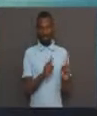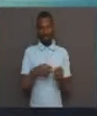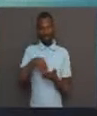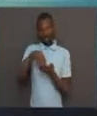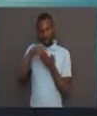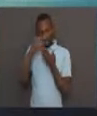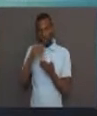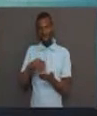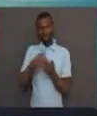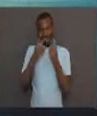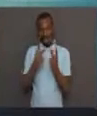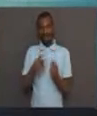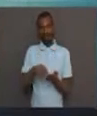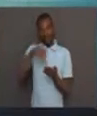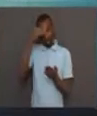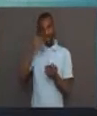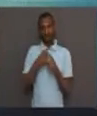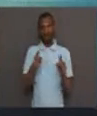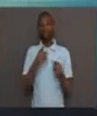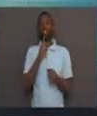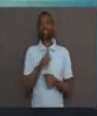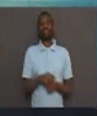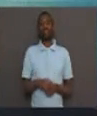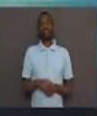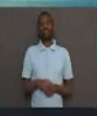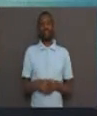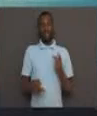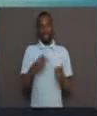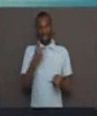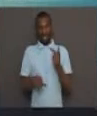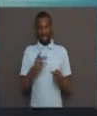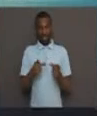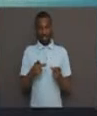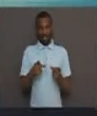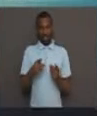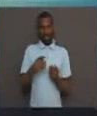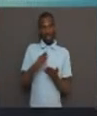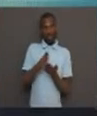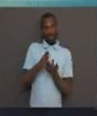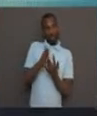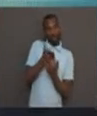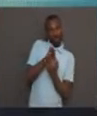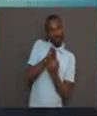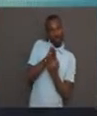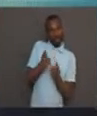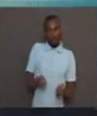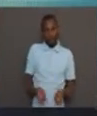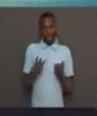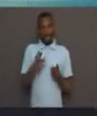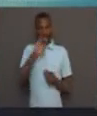will look more closely at the relationship between mass and